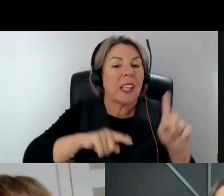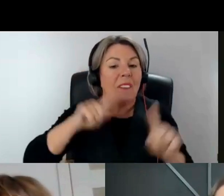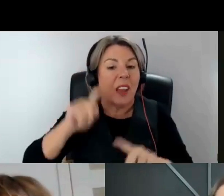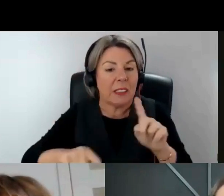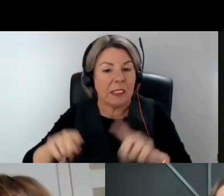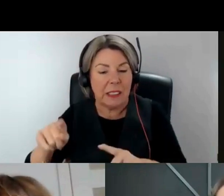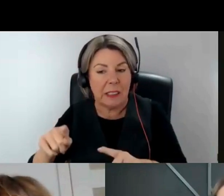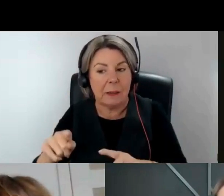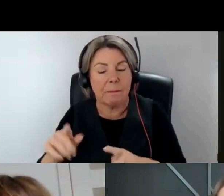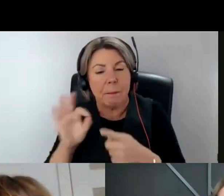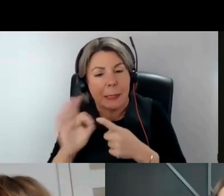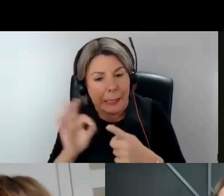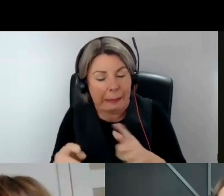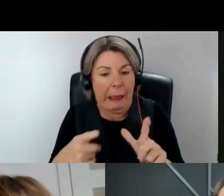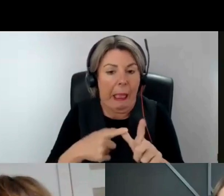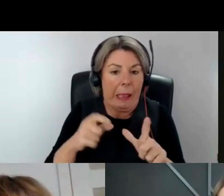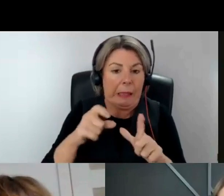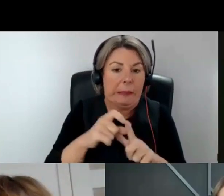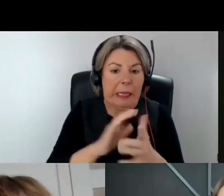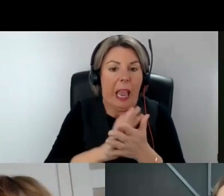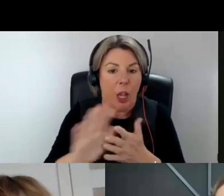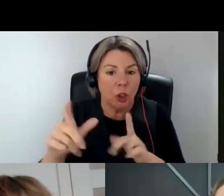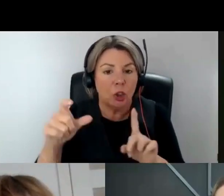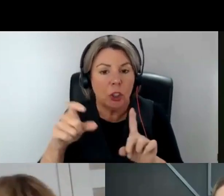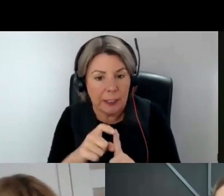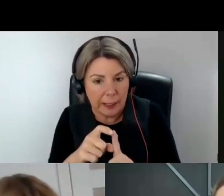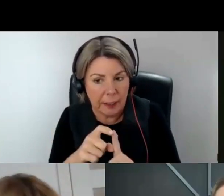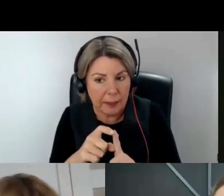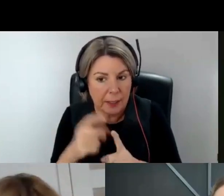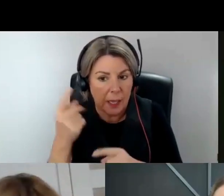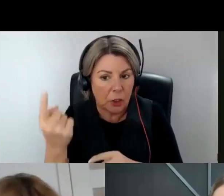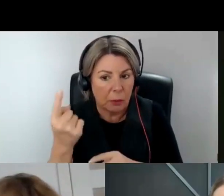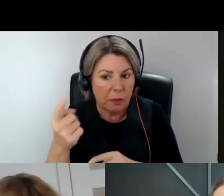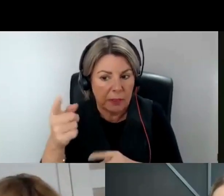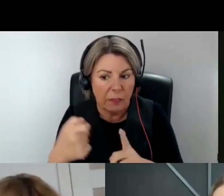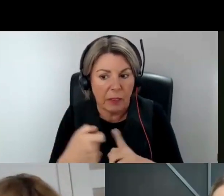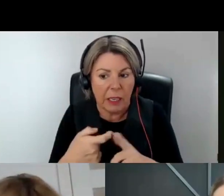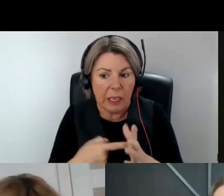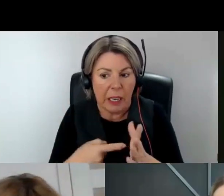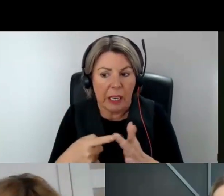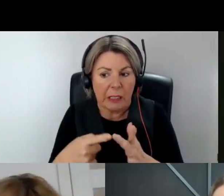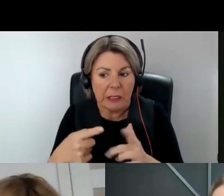particularly ADHD. Is that something for yourself, Katie?